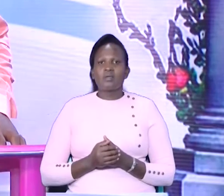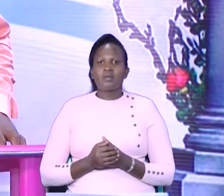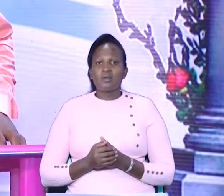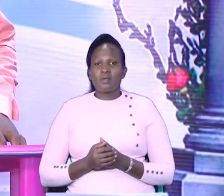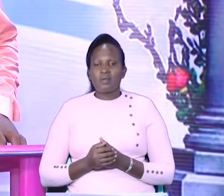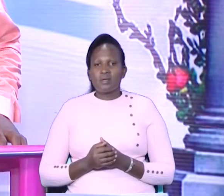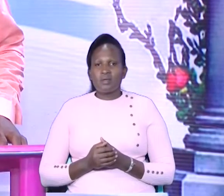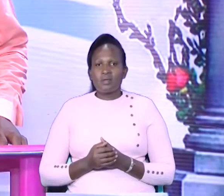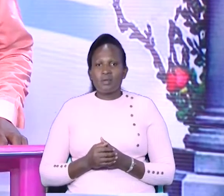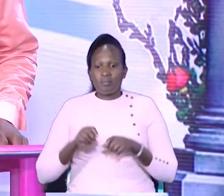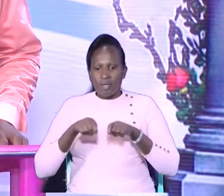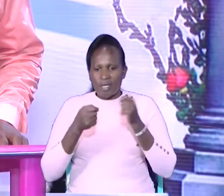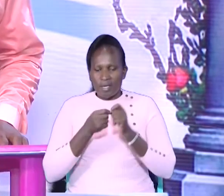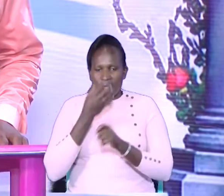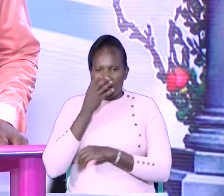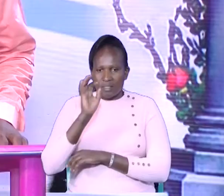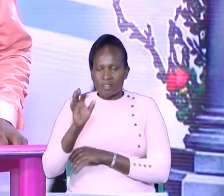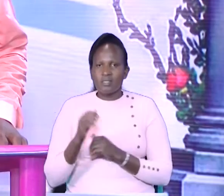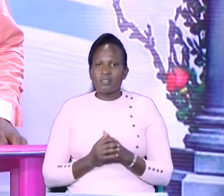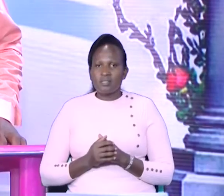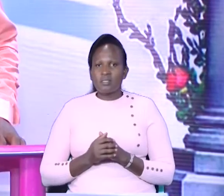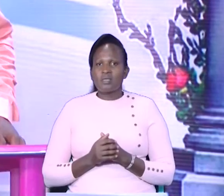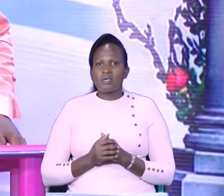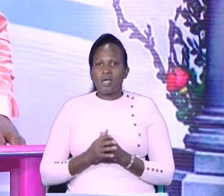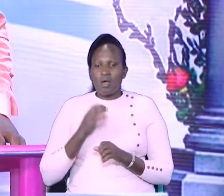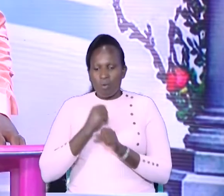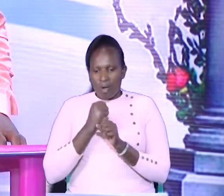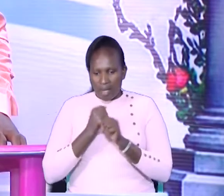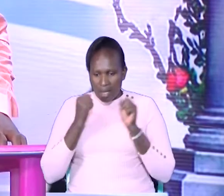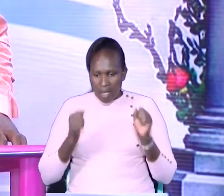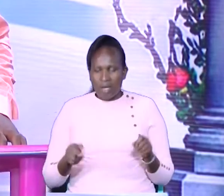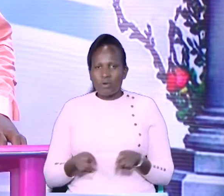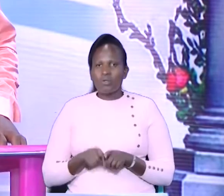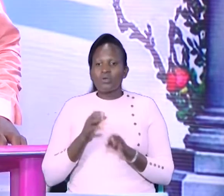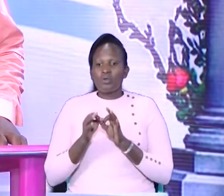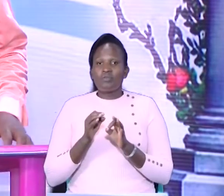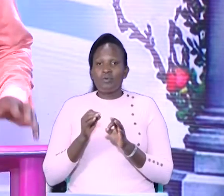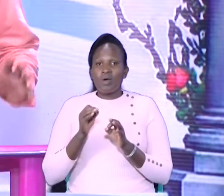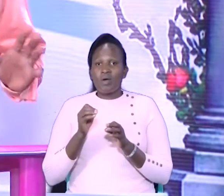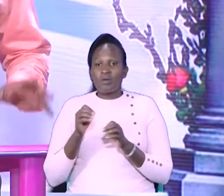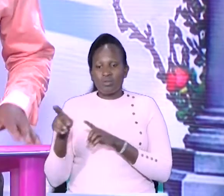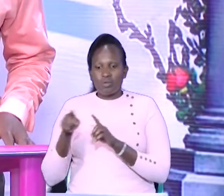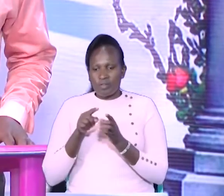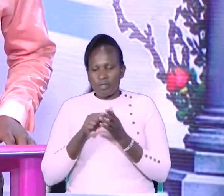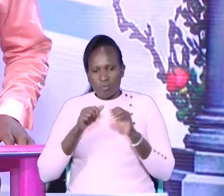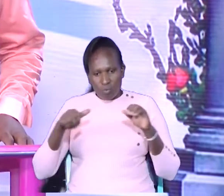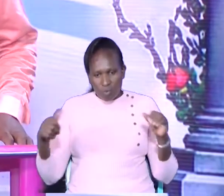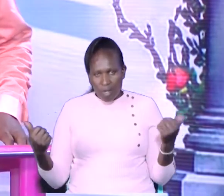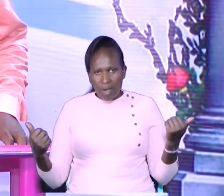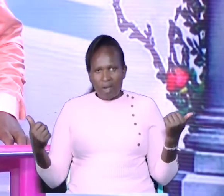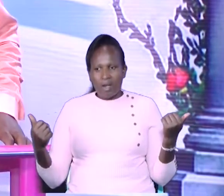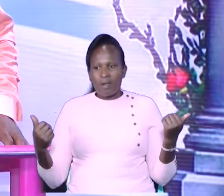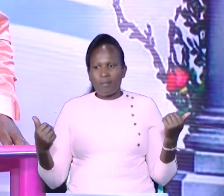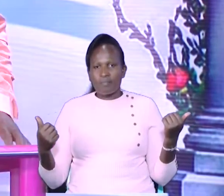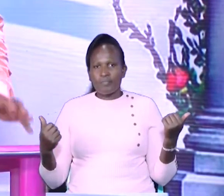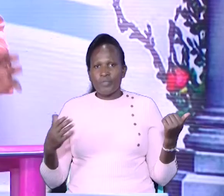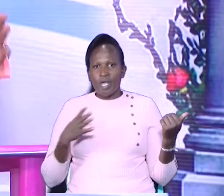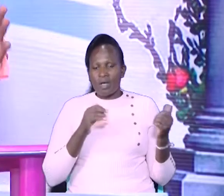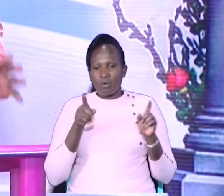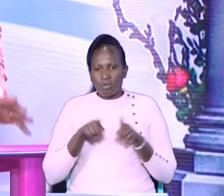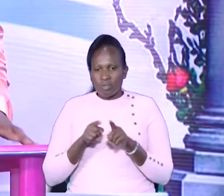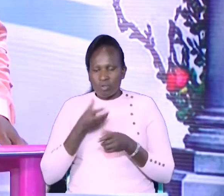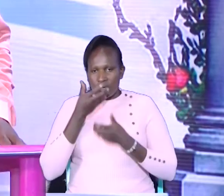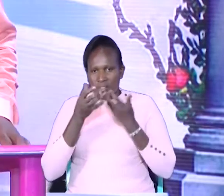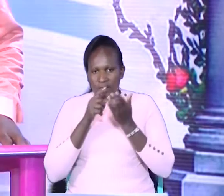breaking curses, and hard work. Kama uliweza kufanya tu vizuri, na ukaweza